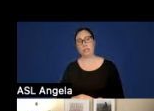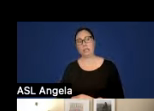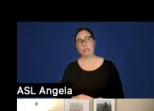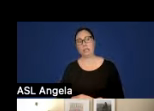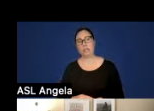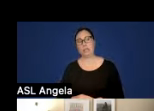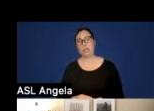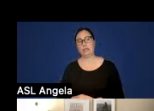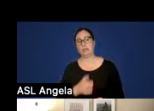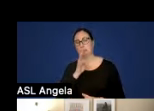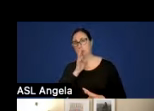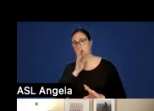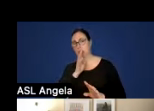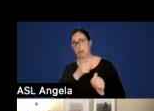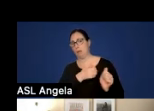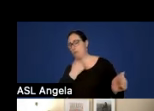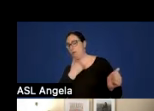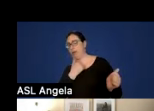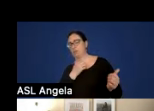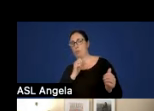or if we come across as